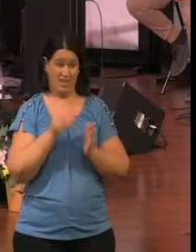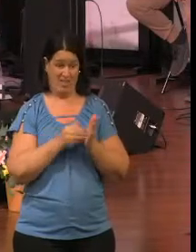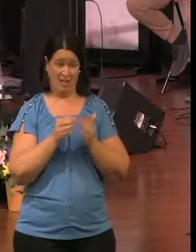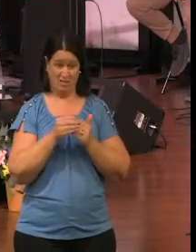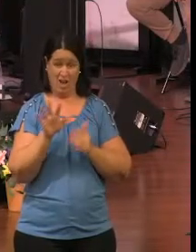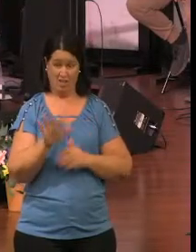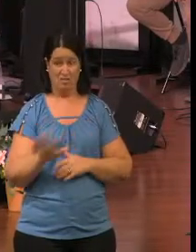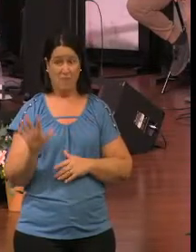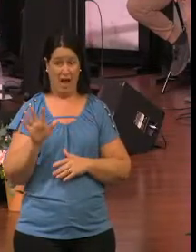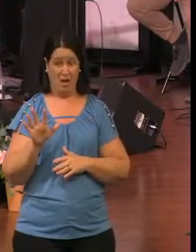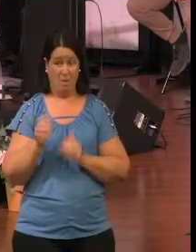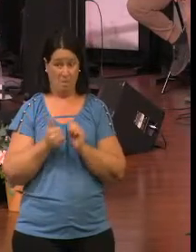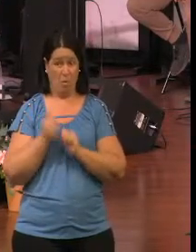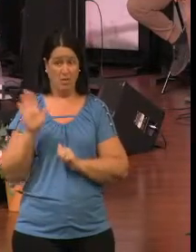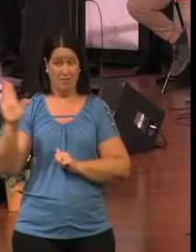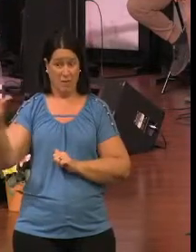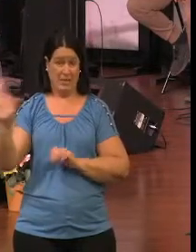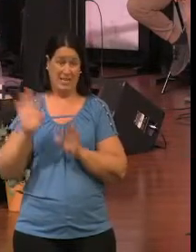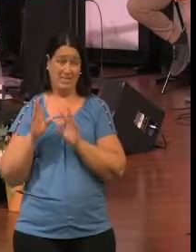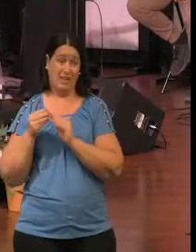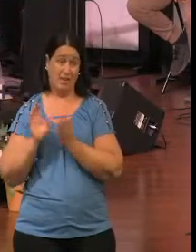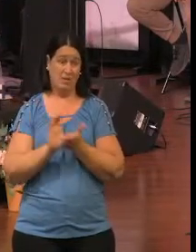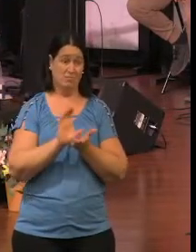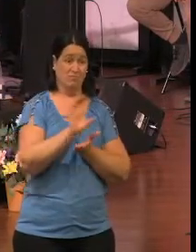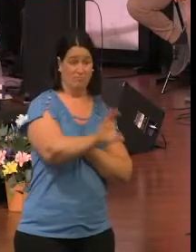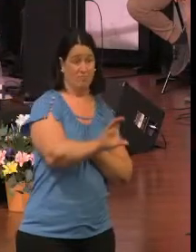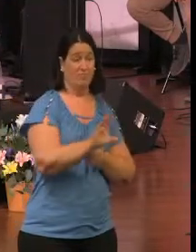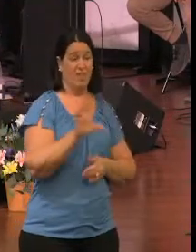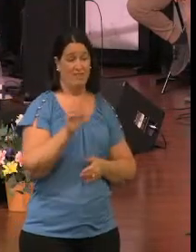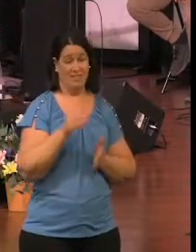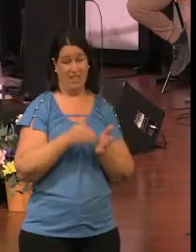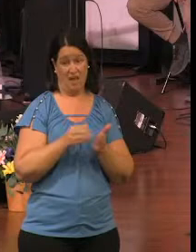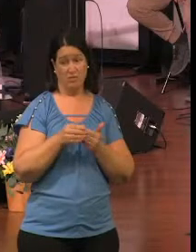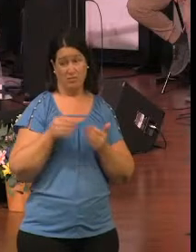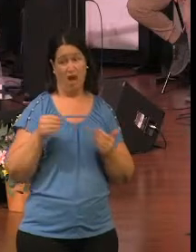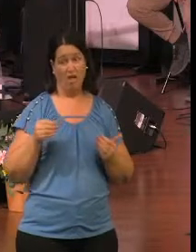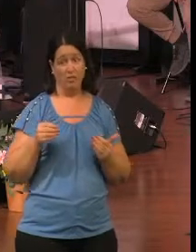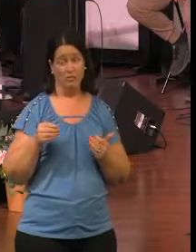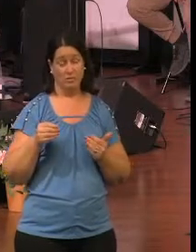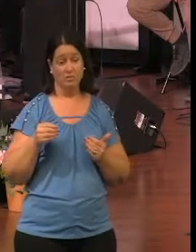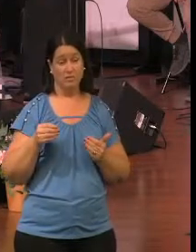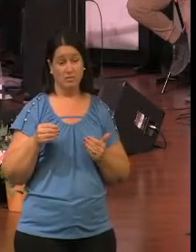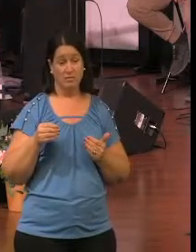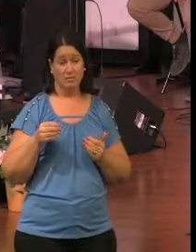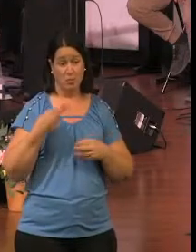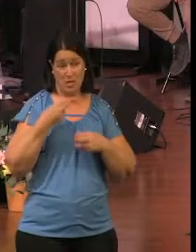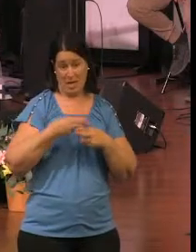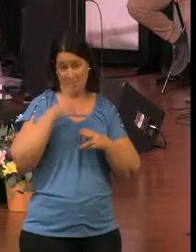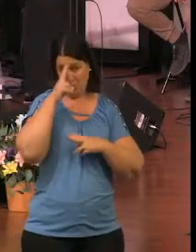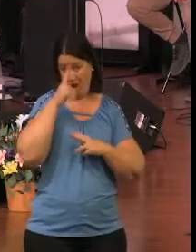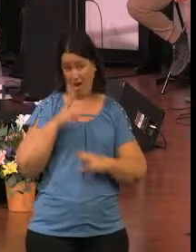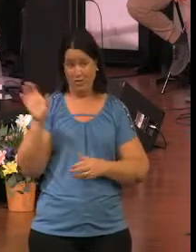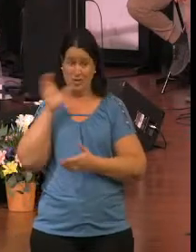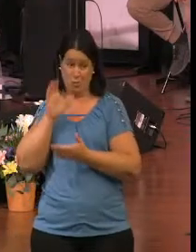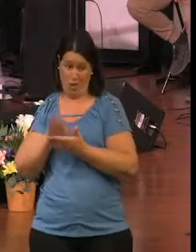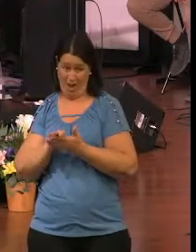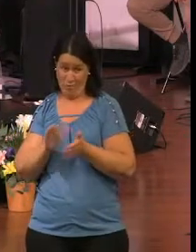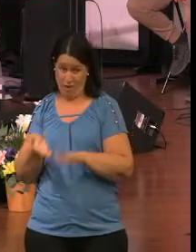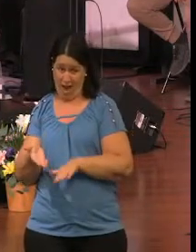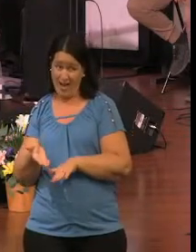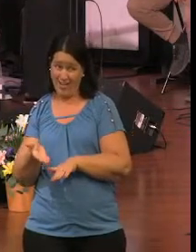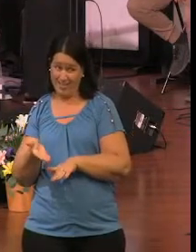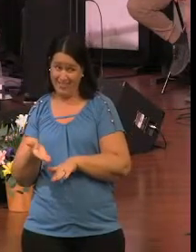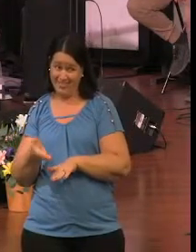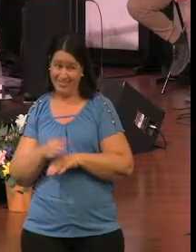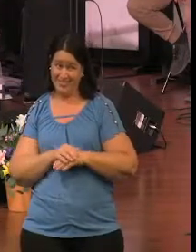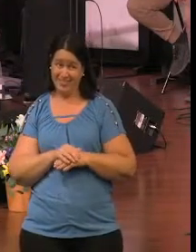Most of it came from the Cole family, just being honest with you. And we named it in honor of his dear wife, who's with the Lord Jesus now. And